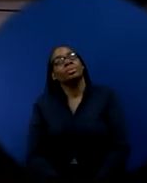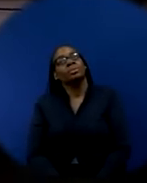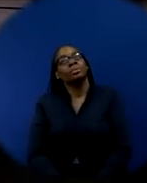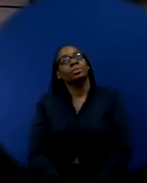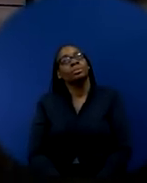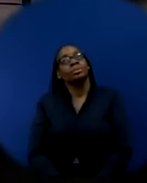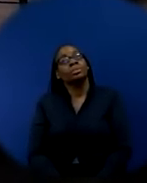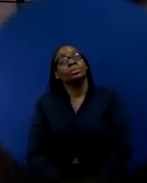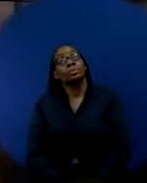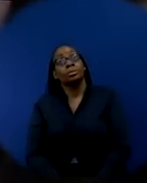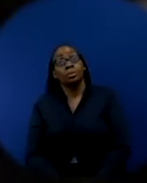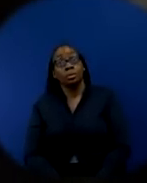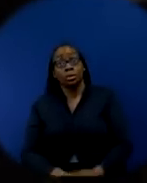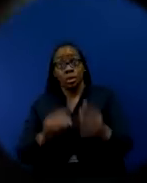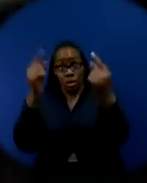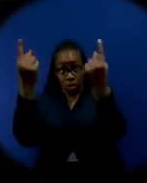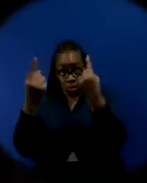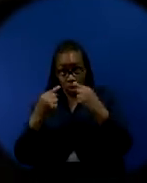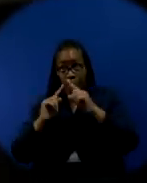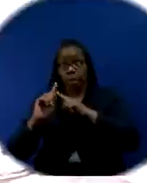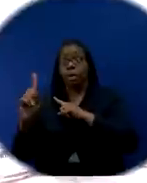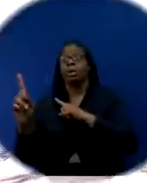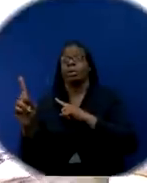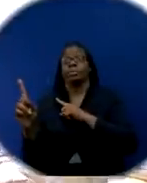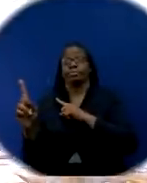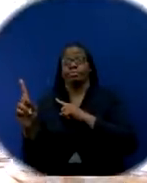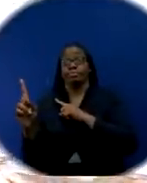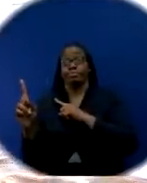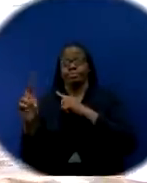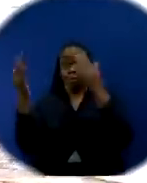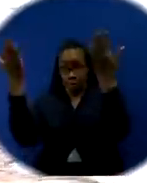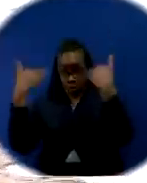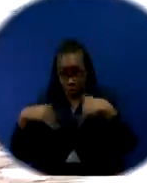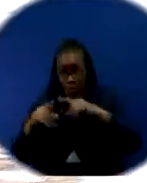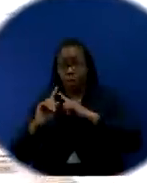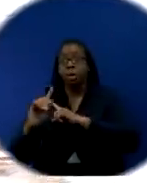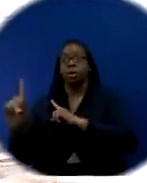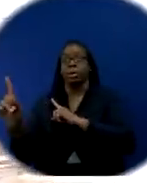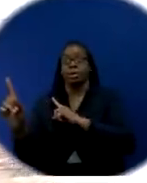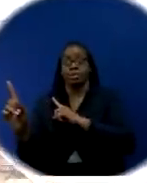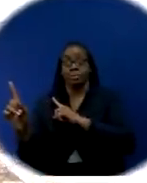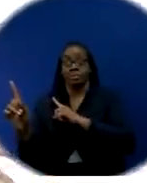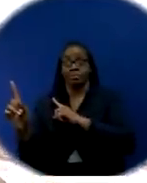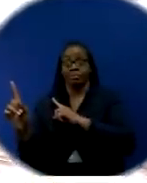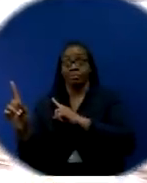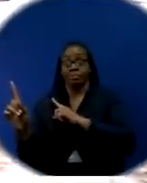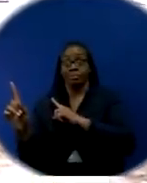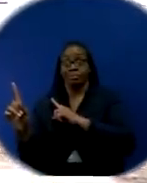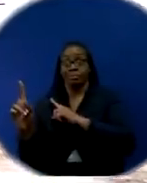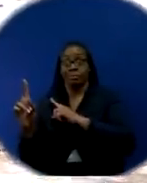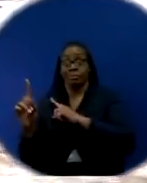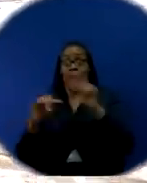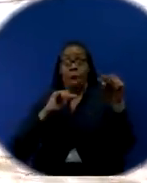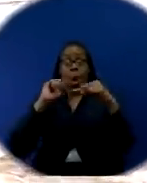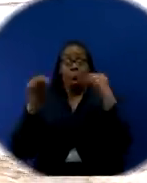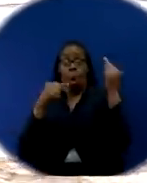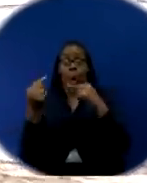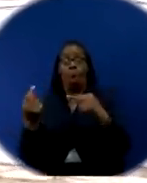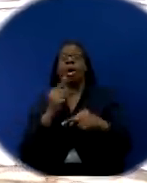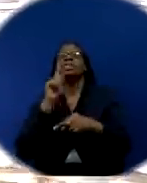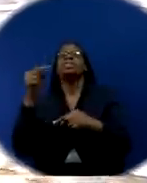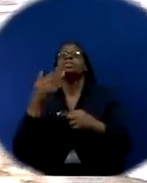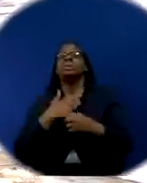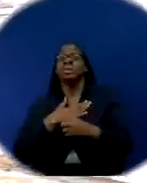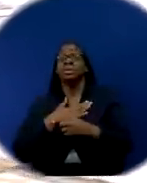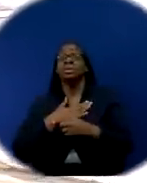You in or out? You in or out? You in or out? When he tells me to come, I'll